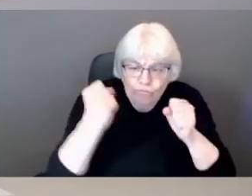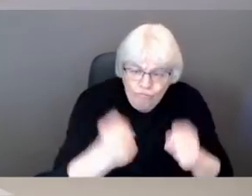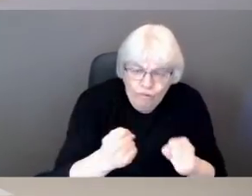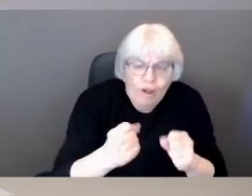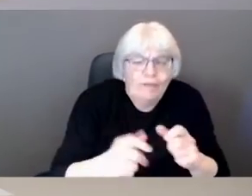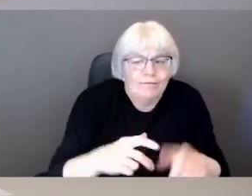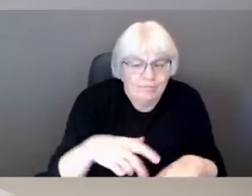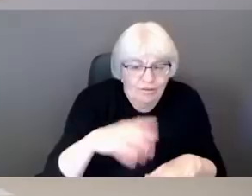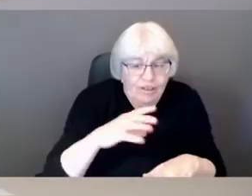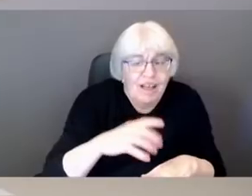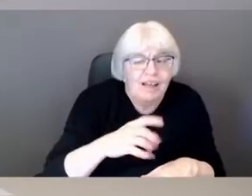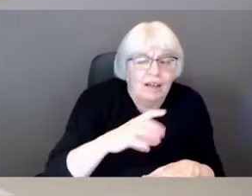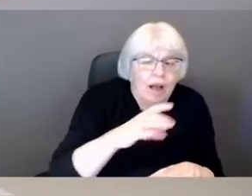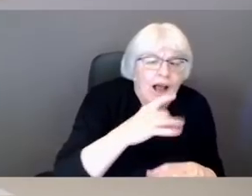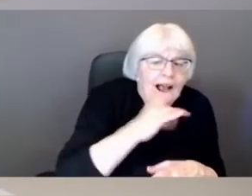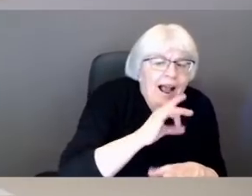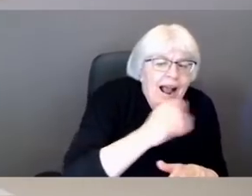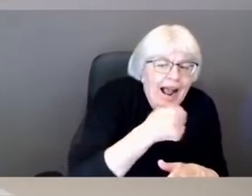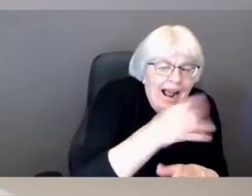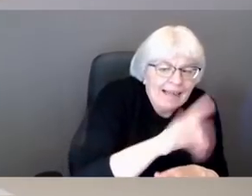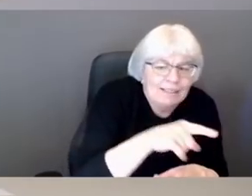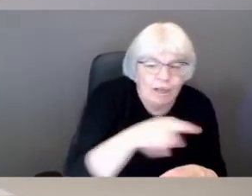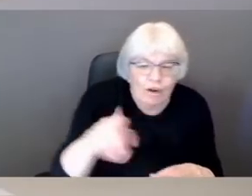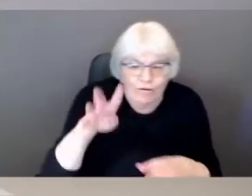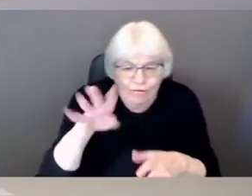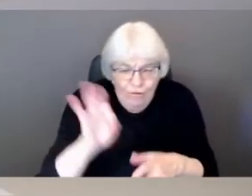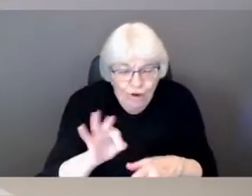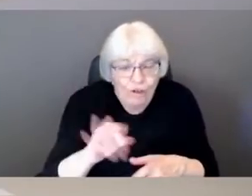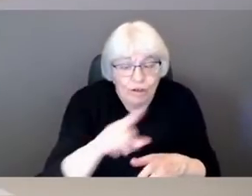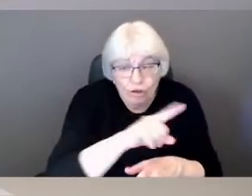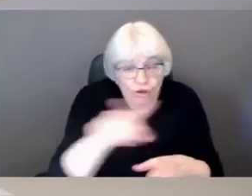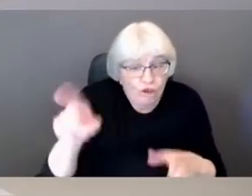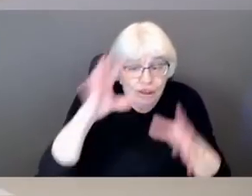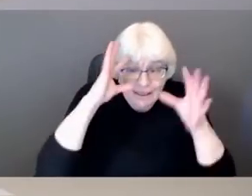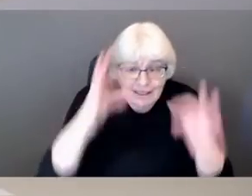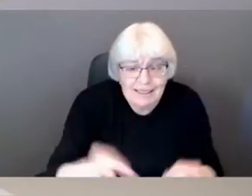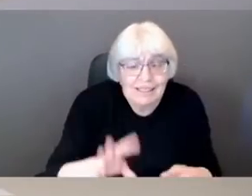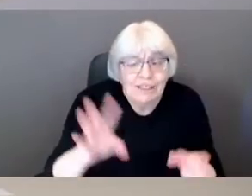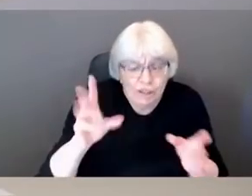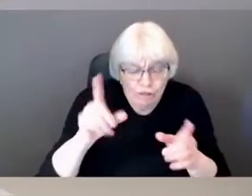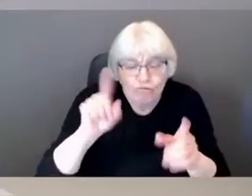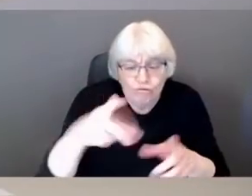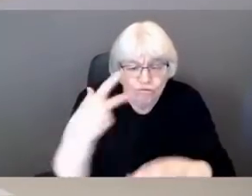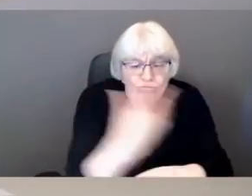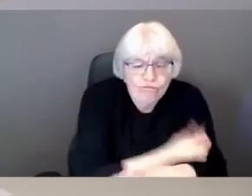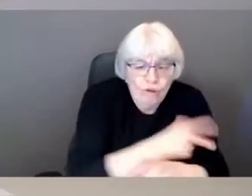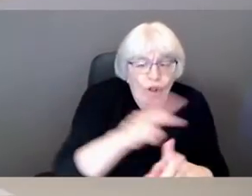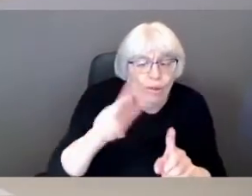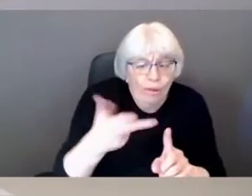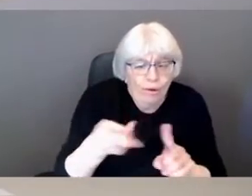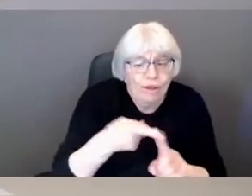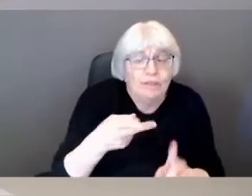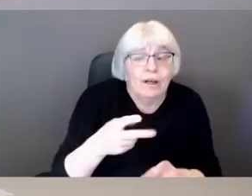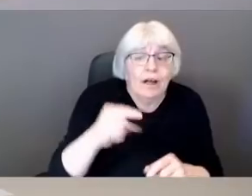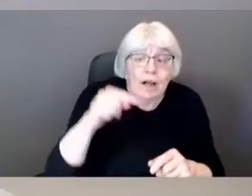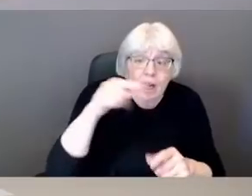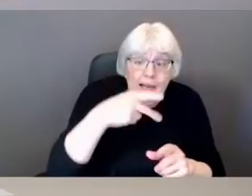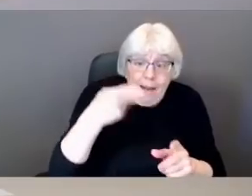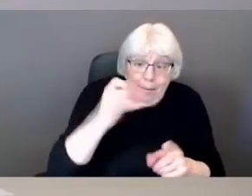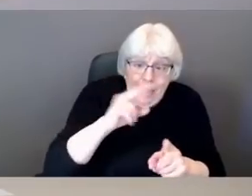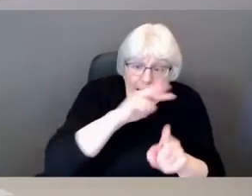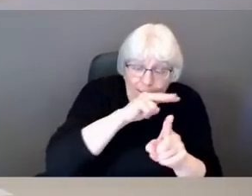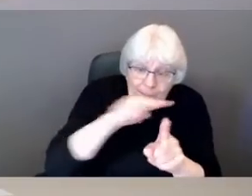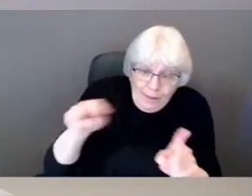but it will, I think that from a PI perspective, if it's been 6 months since your first